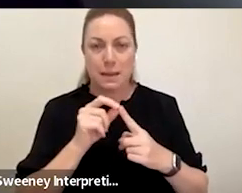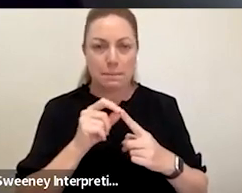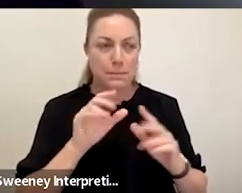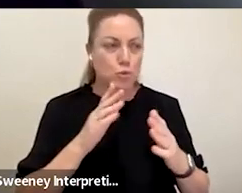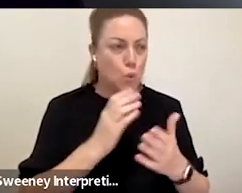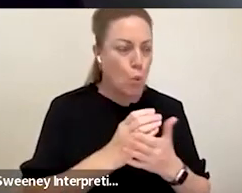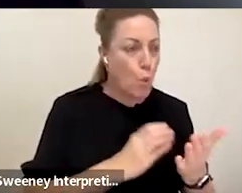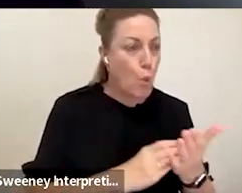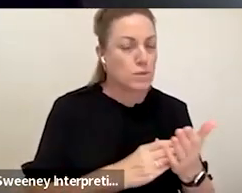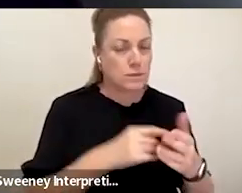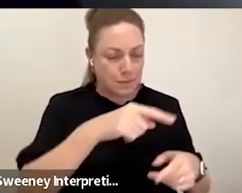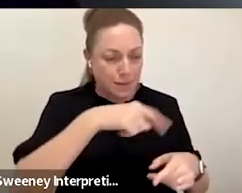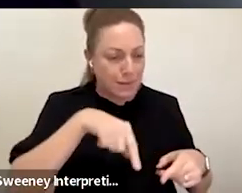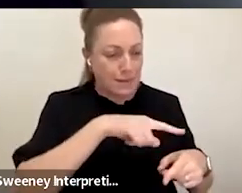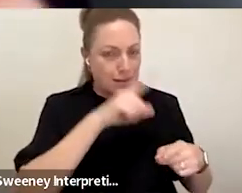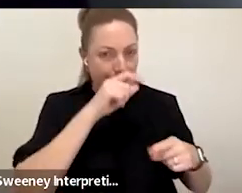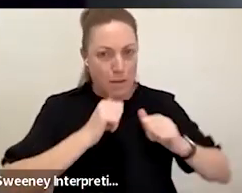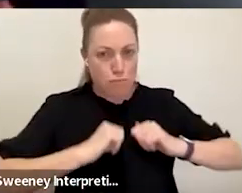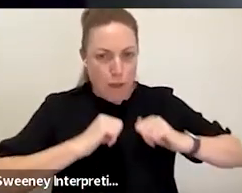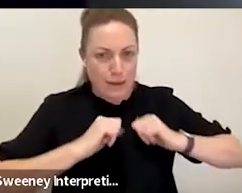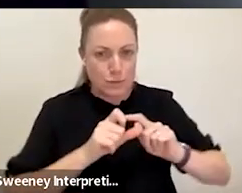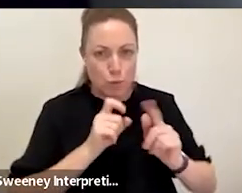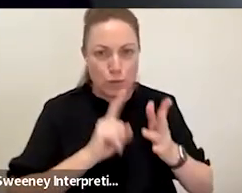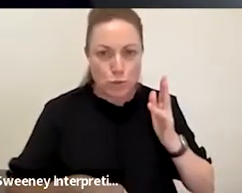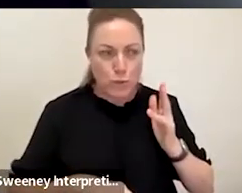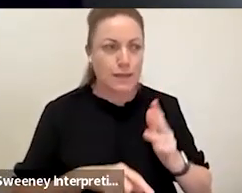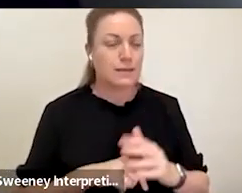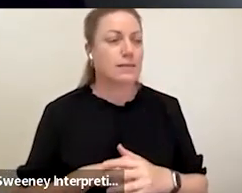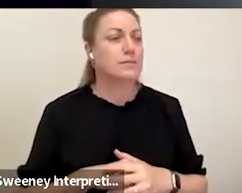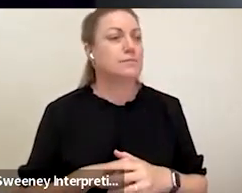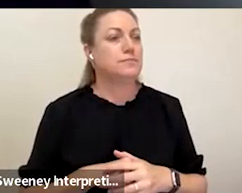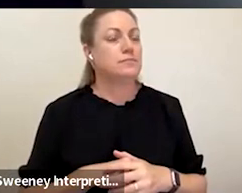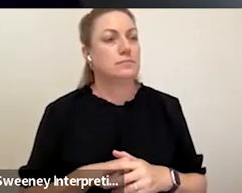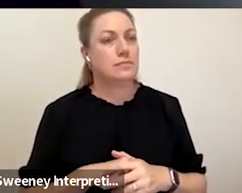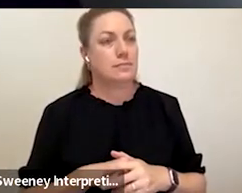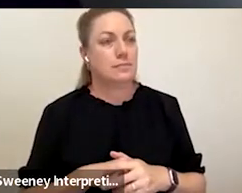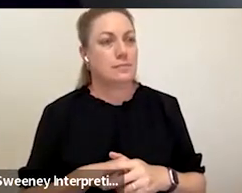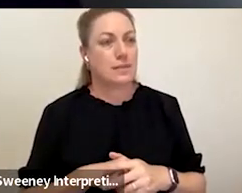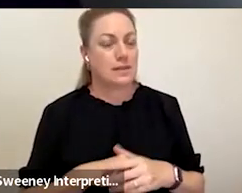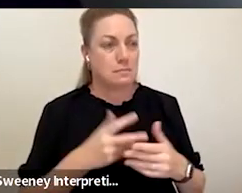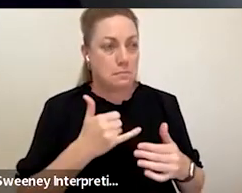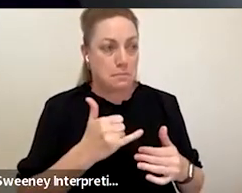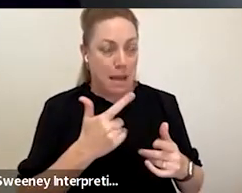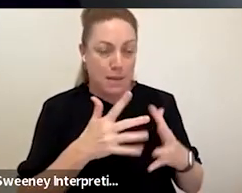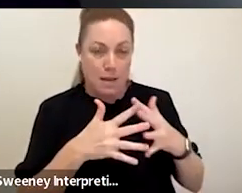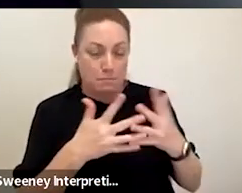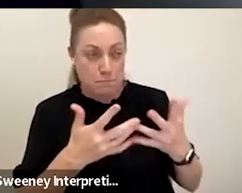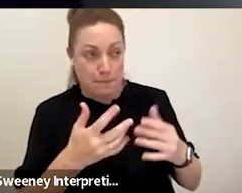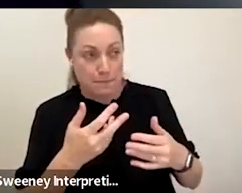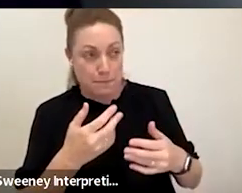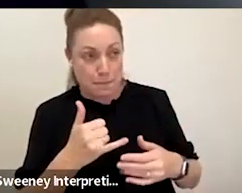to perhaps, if we were lucky, seed some more momentum for something bigger to happen in the Hunter region in a